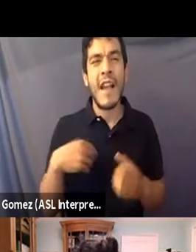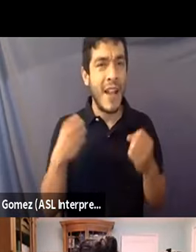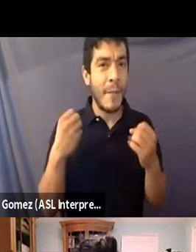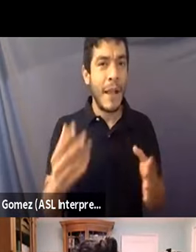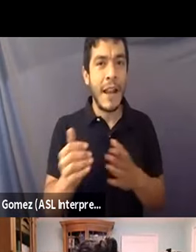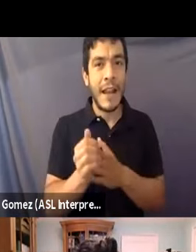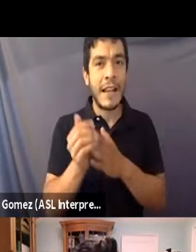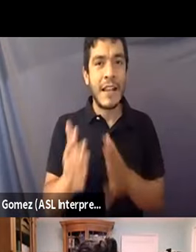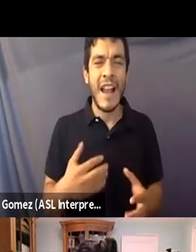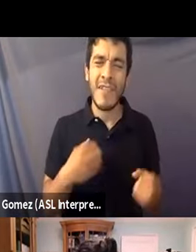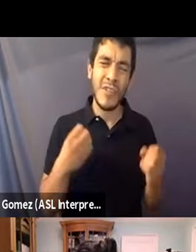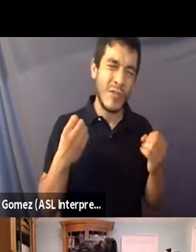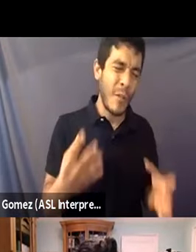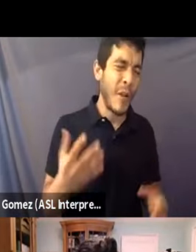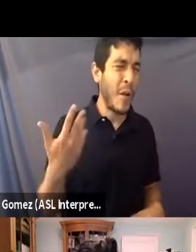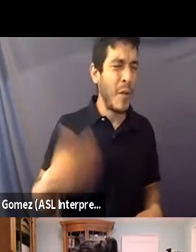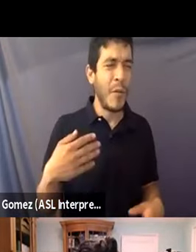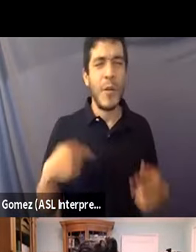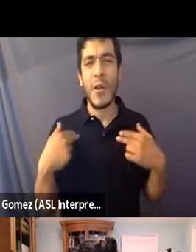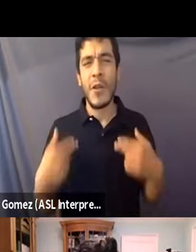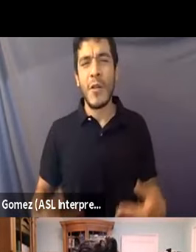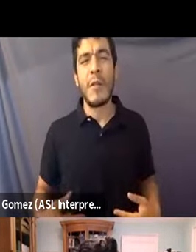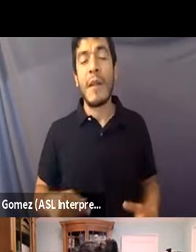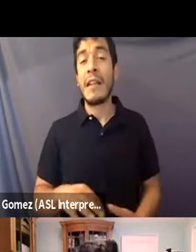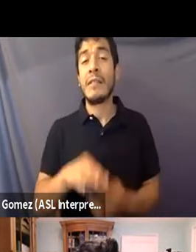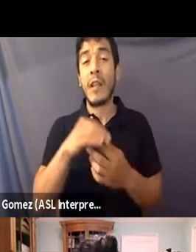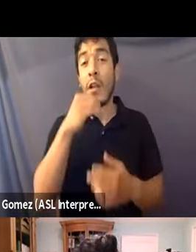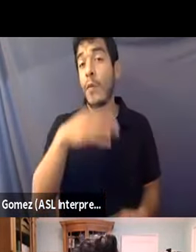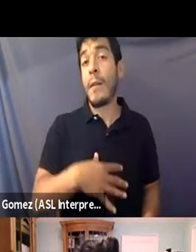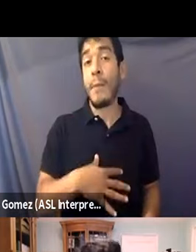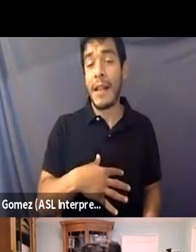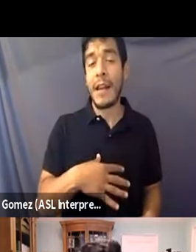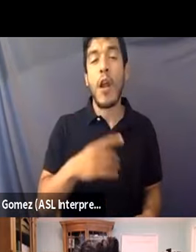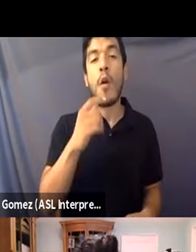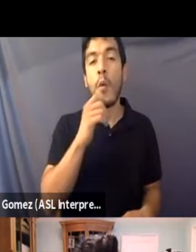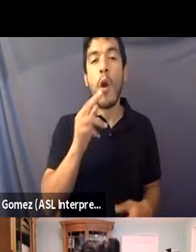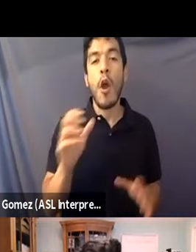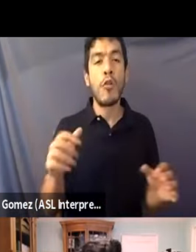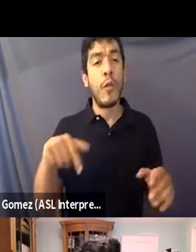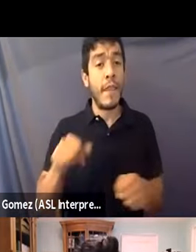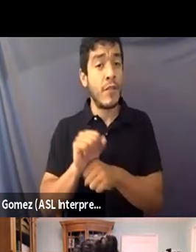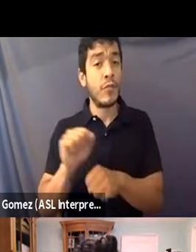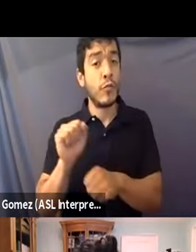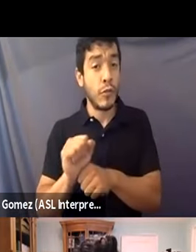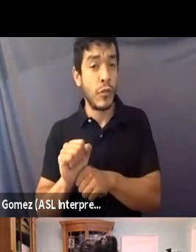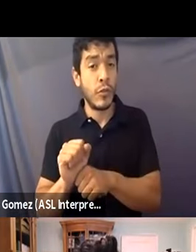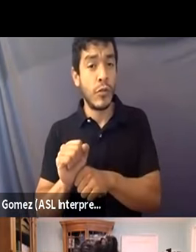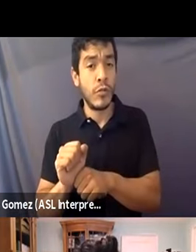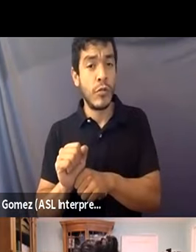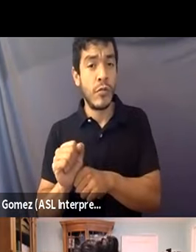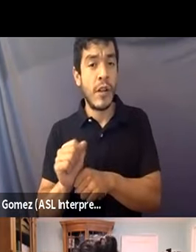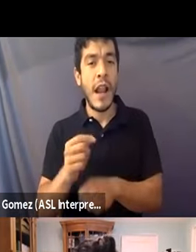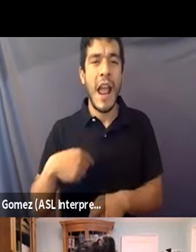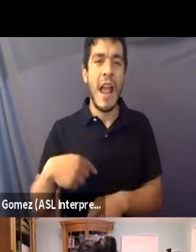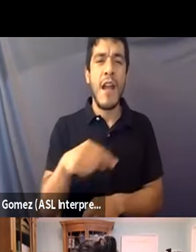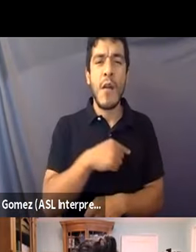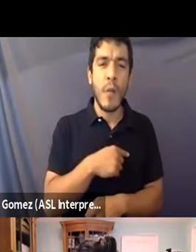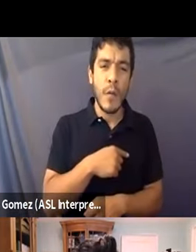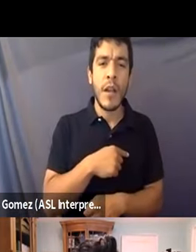humans and particularly women and femmes that are doing this work. And we are, we are